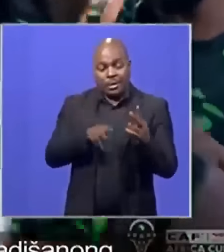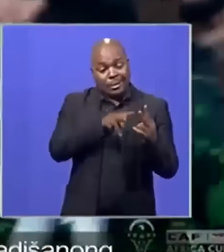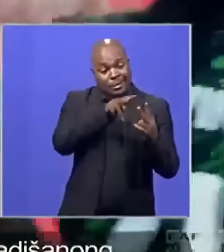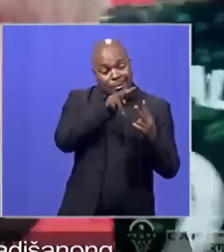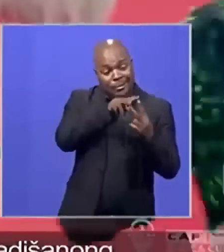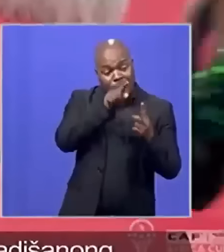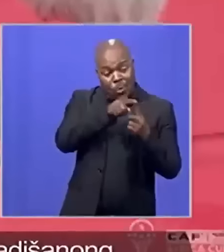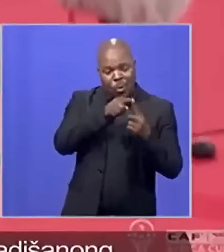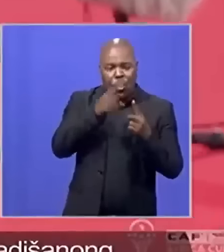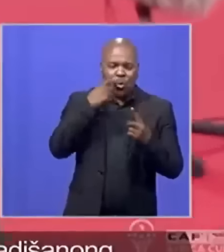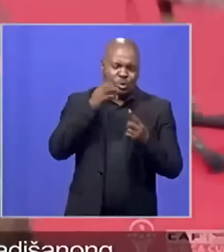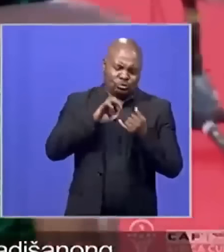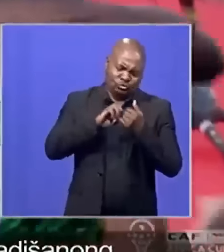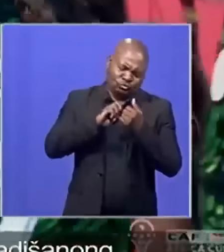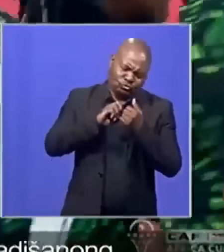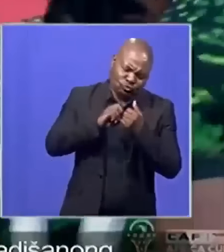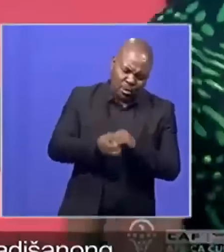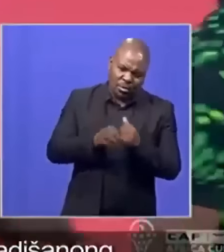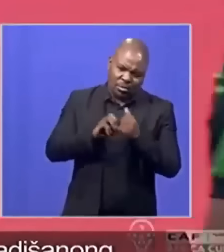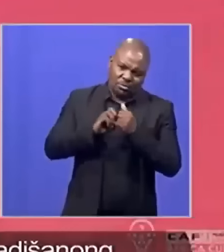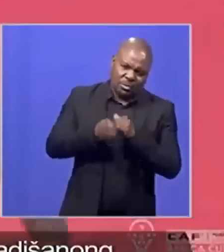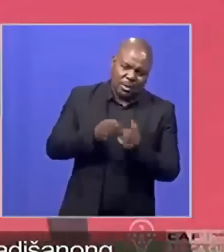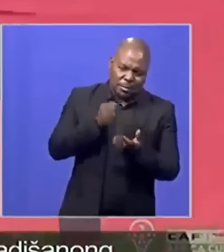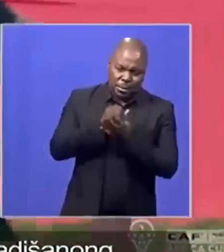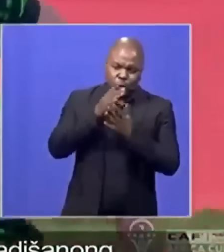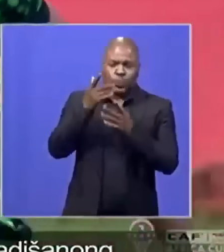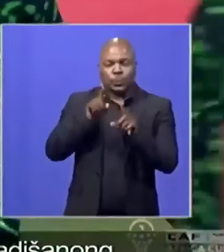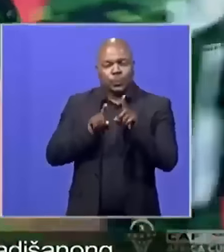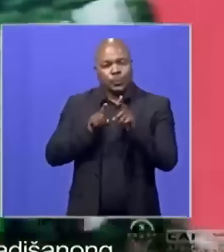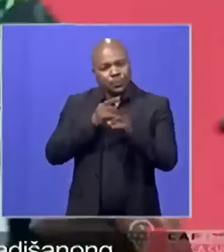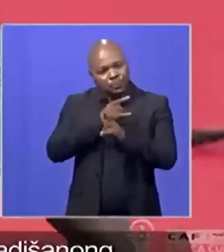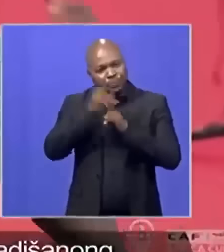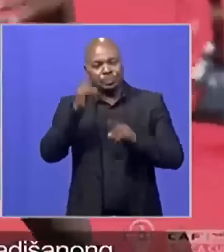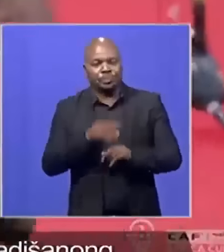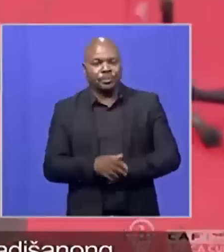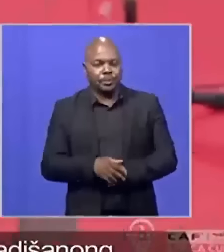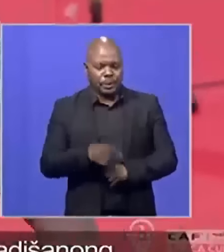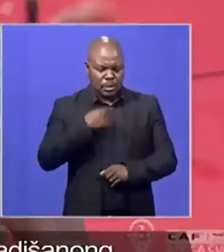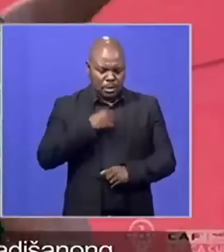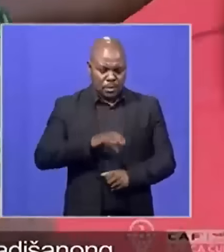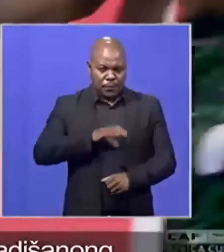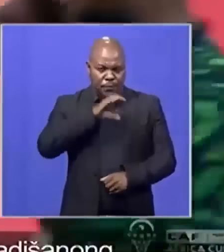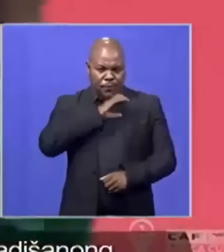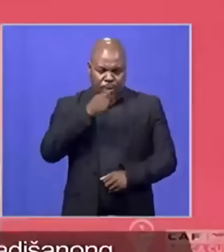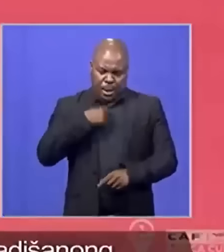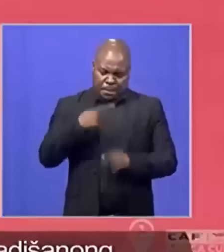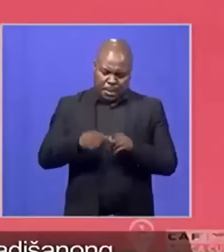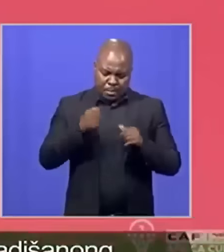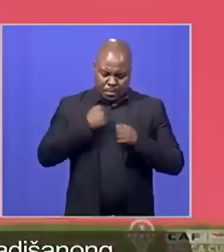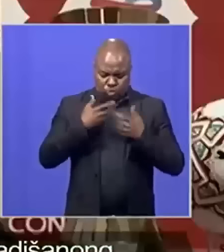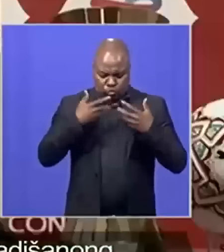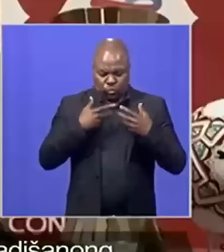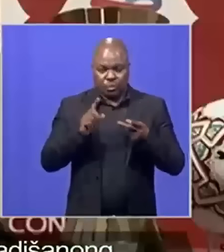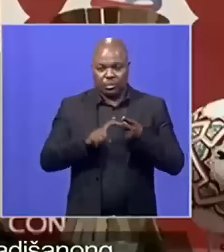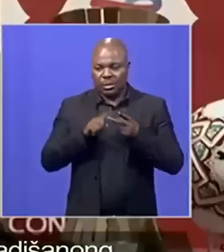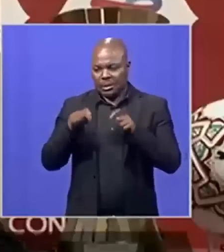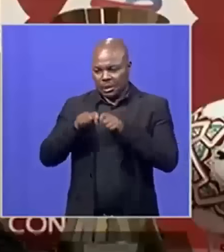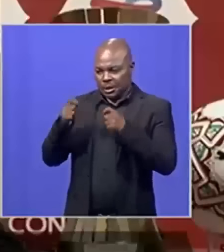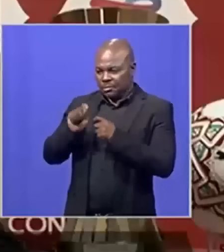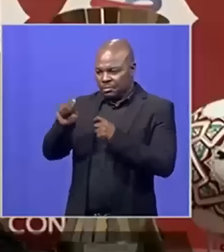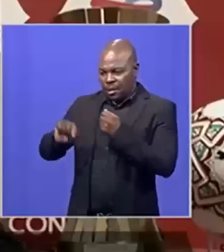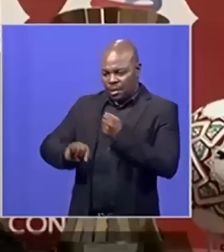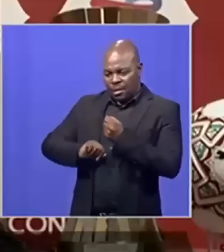tla šoma ka mešego fela go thuša sehlopha sa gabo. I'm so much confident in the way I play, with the help of my teammates,